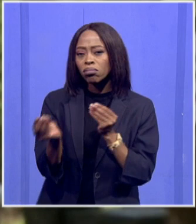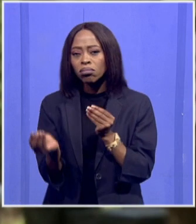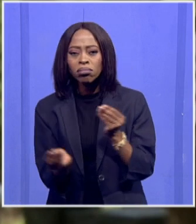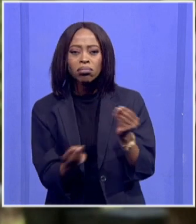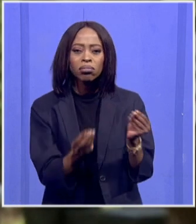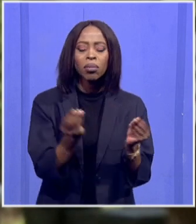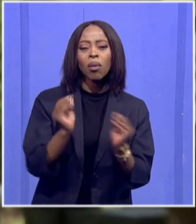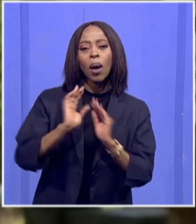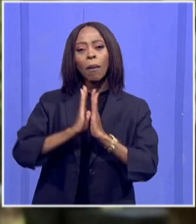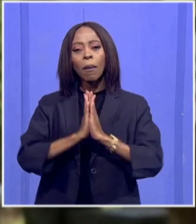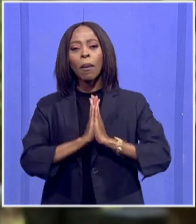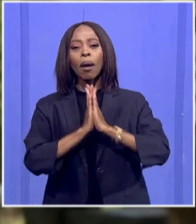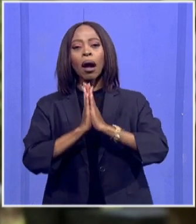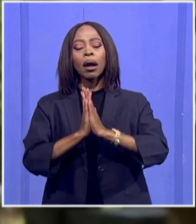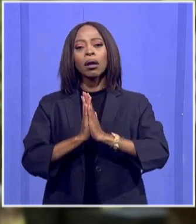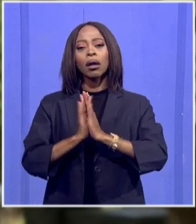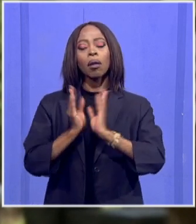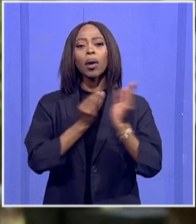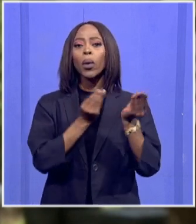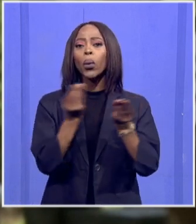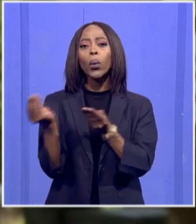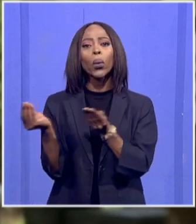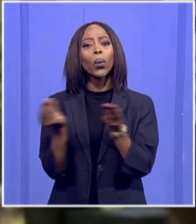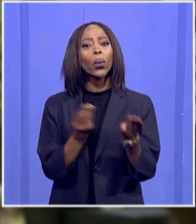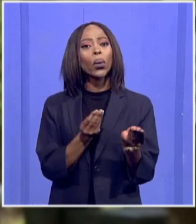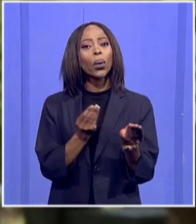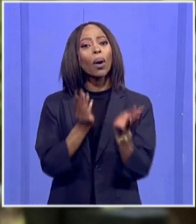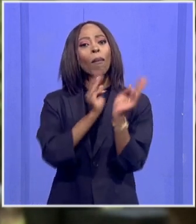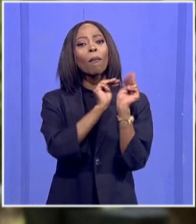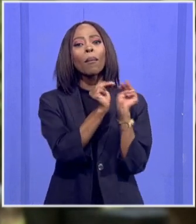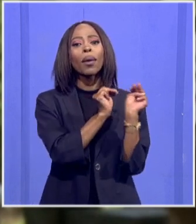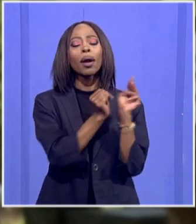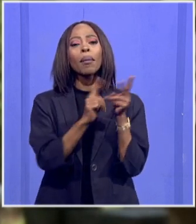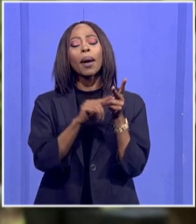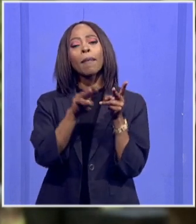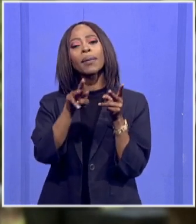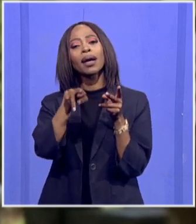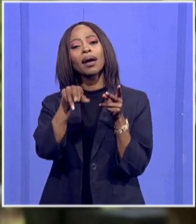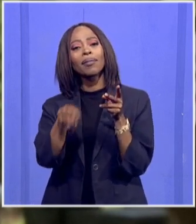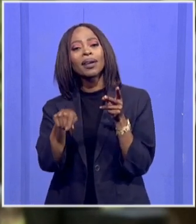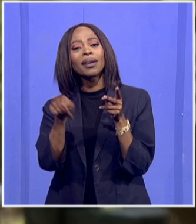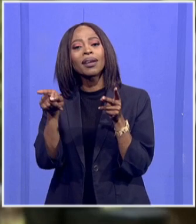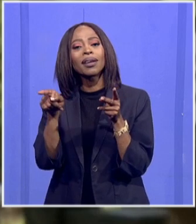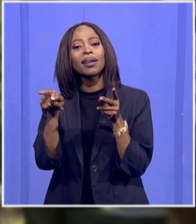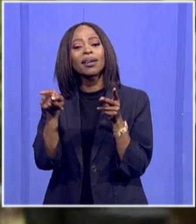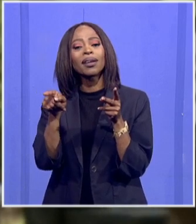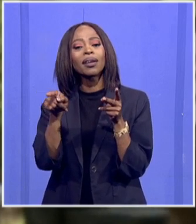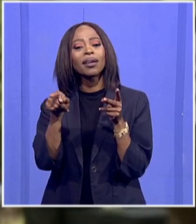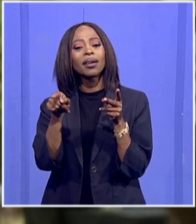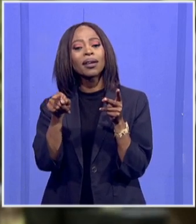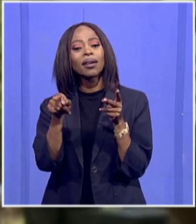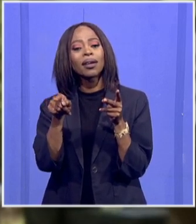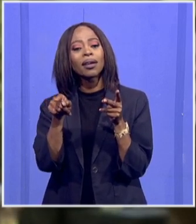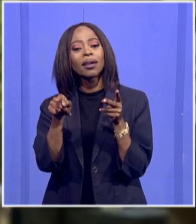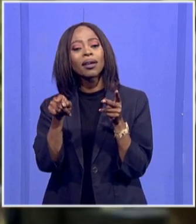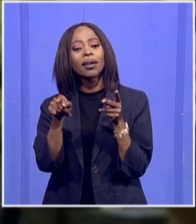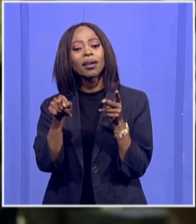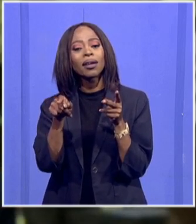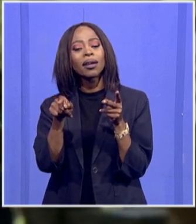giving prayers. I look at the mine management and the BRP. They unleashed